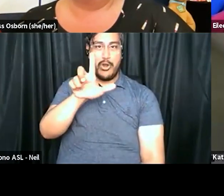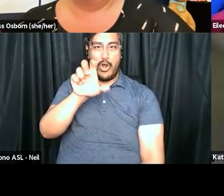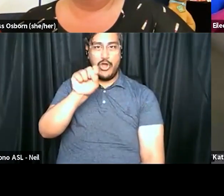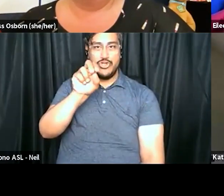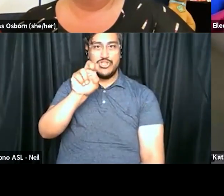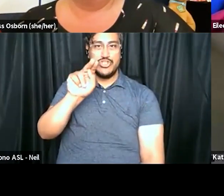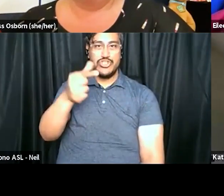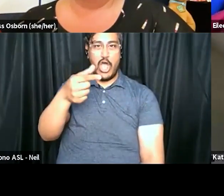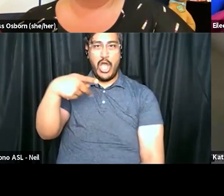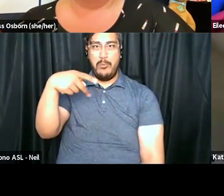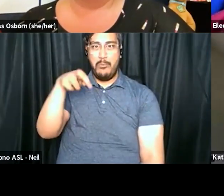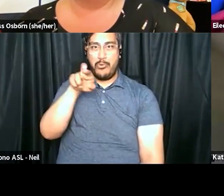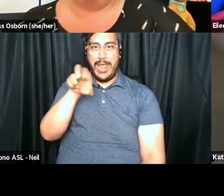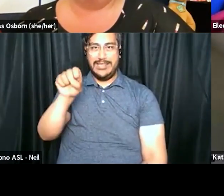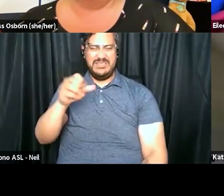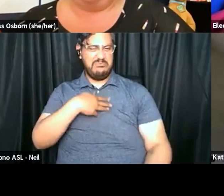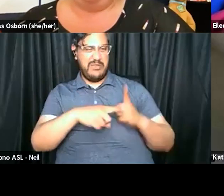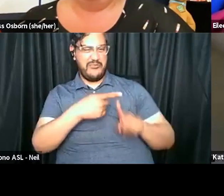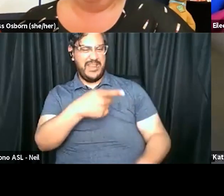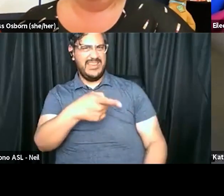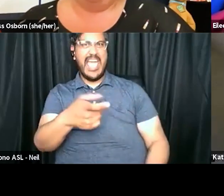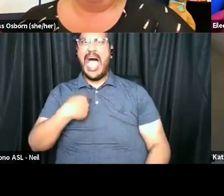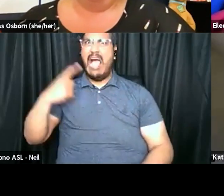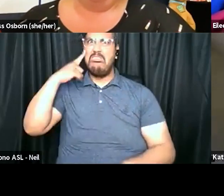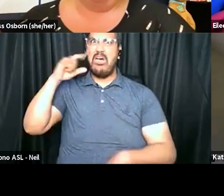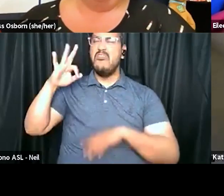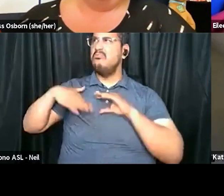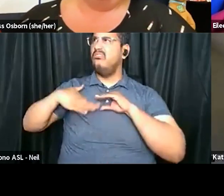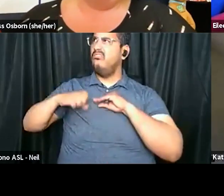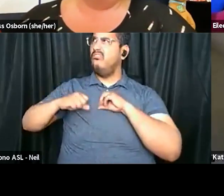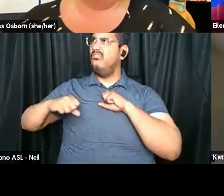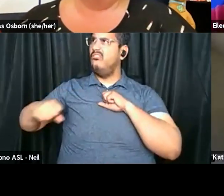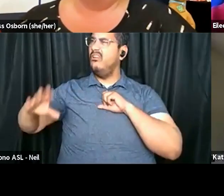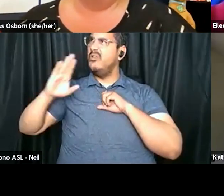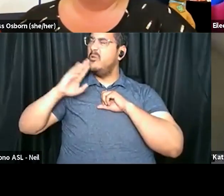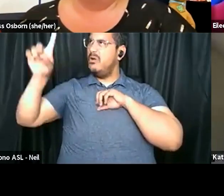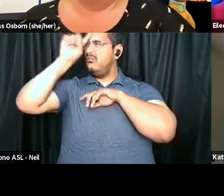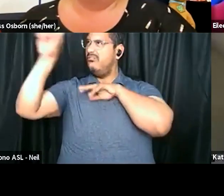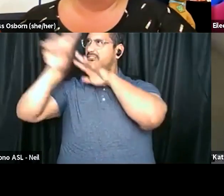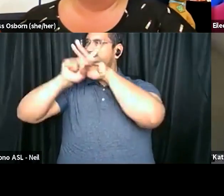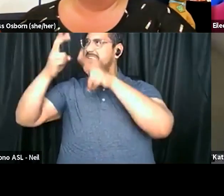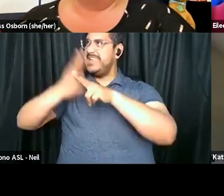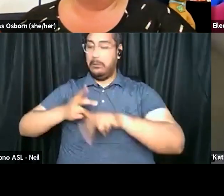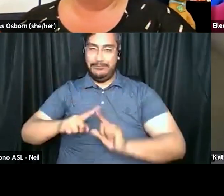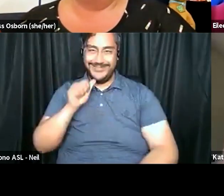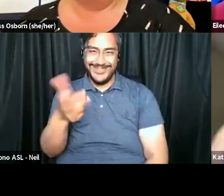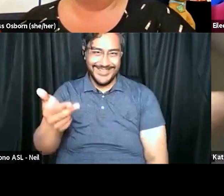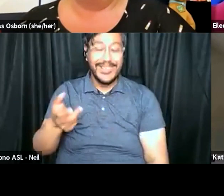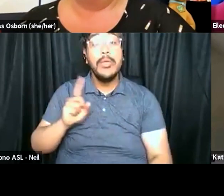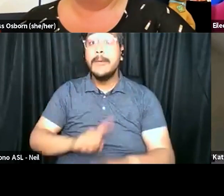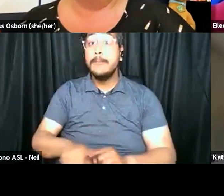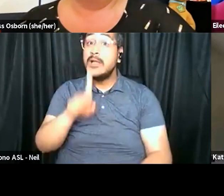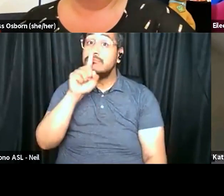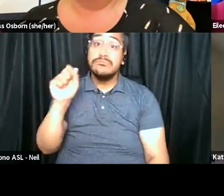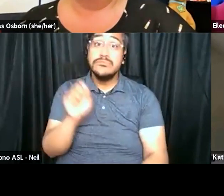I thought if I just keep talking, Pearl Song would come to me. It didn't. So we really do